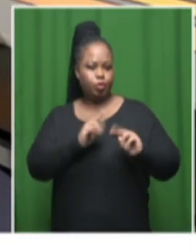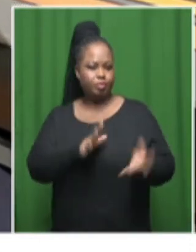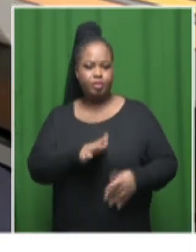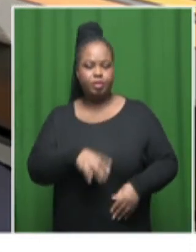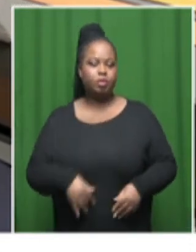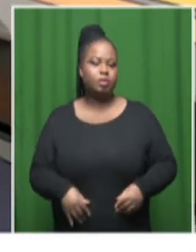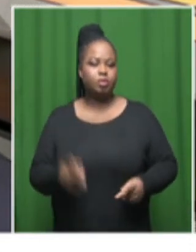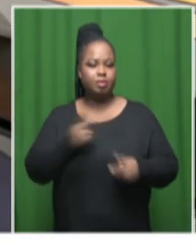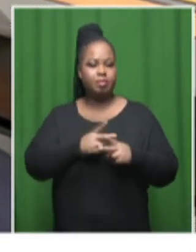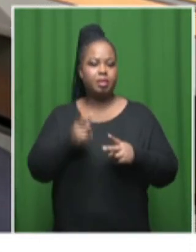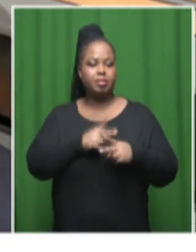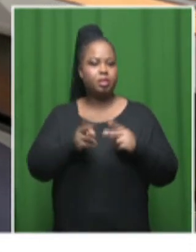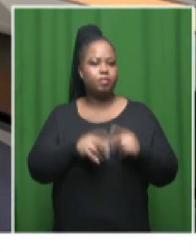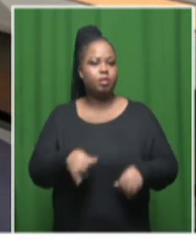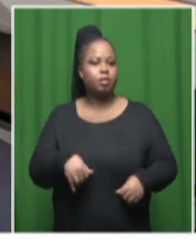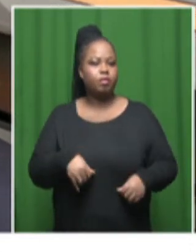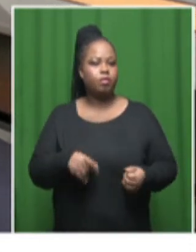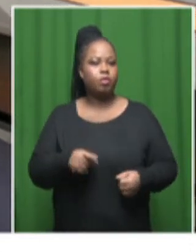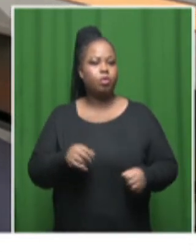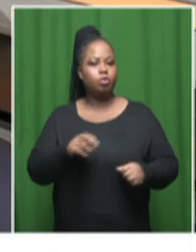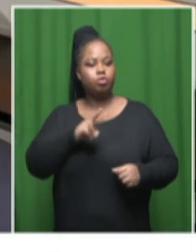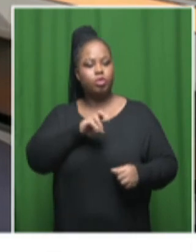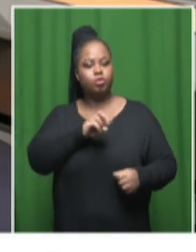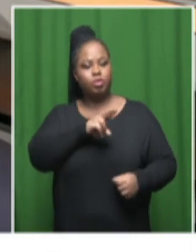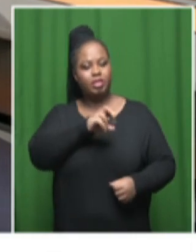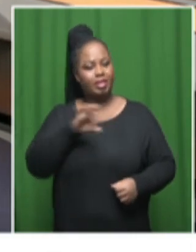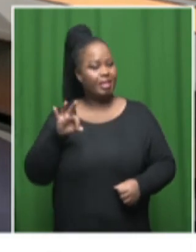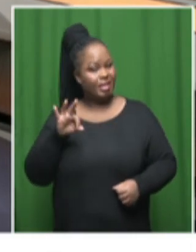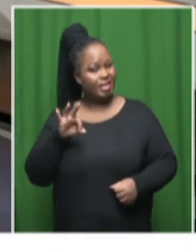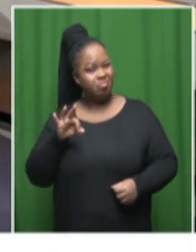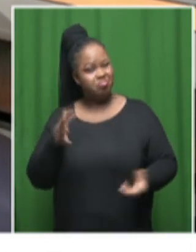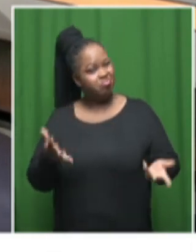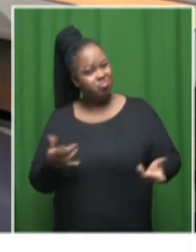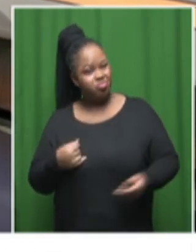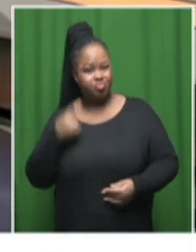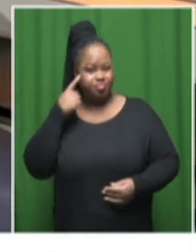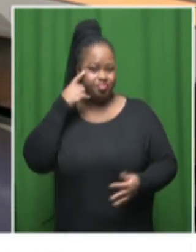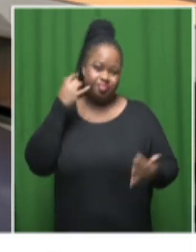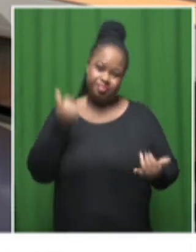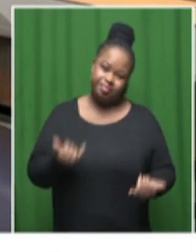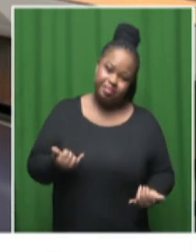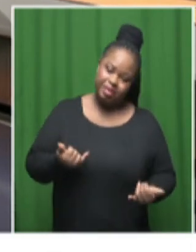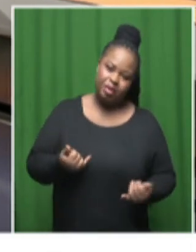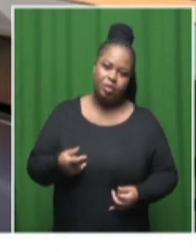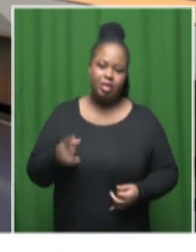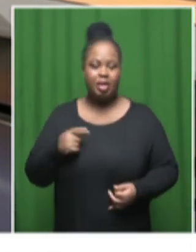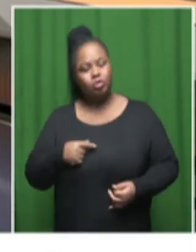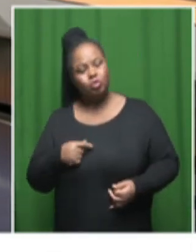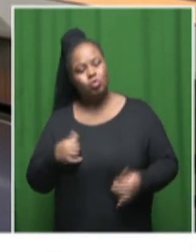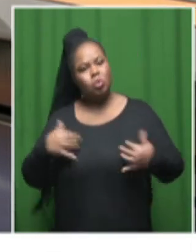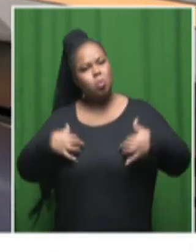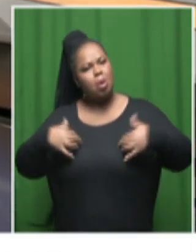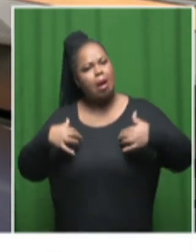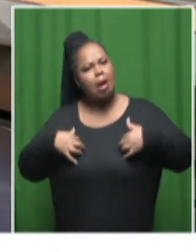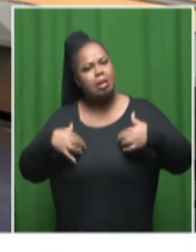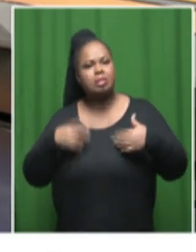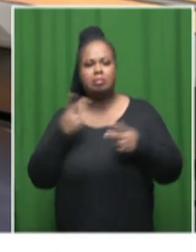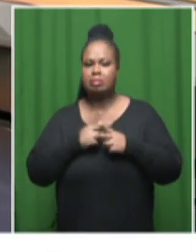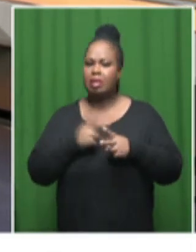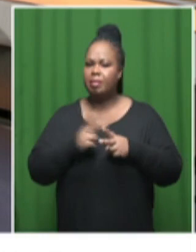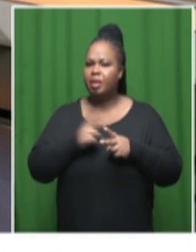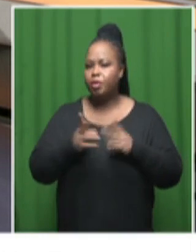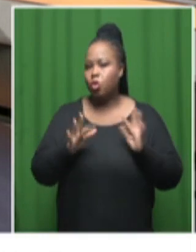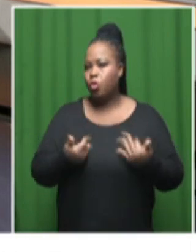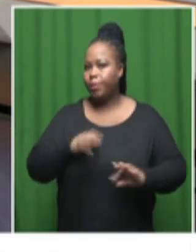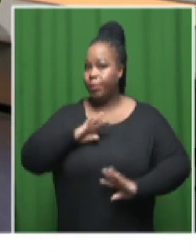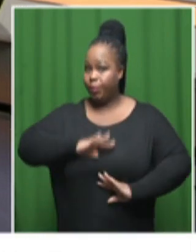the preparations for the Netball World Cup 2023. Is there anything at this moment that is giving you sleepless nights in terms of those preparations, or